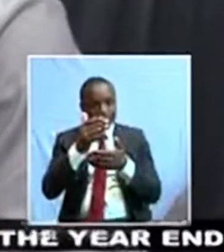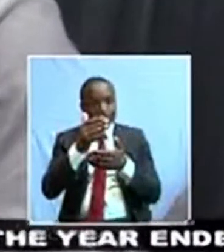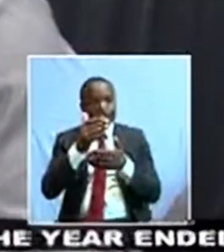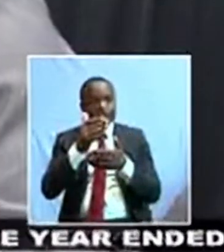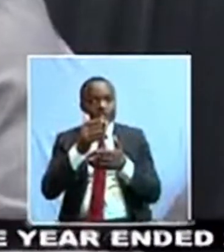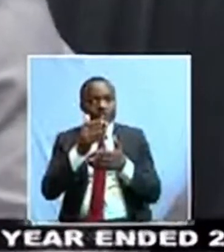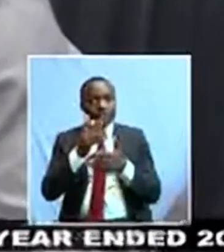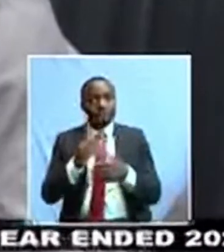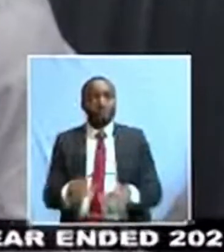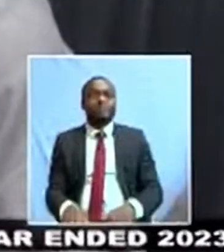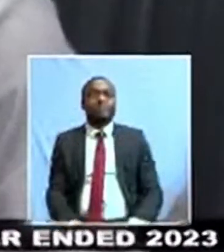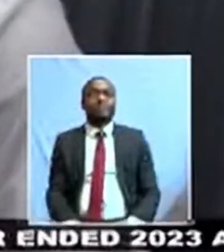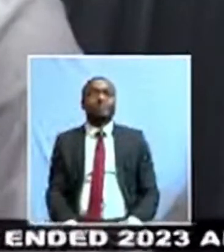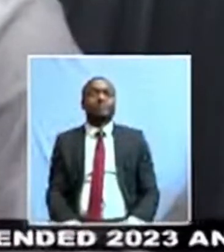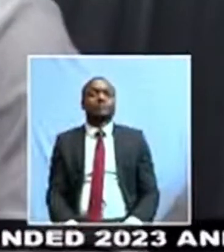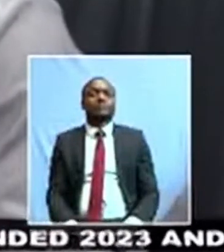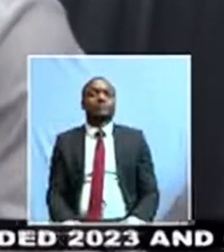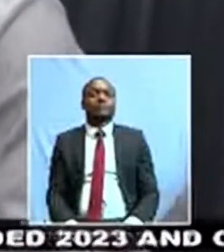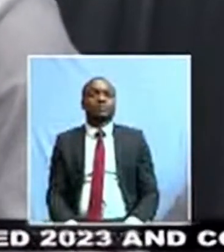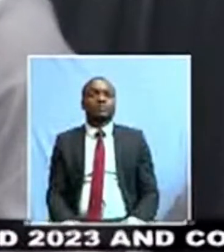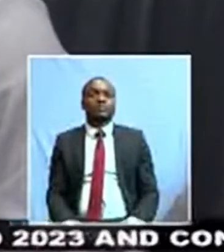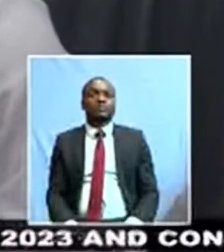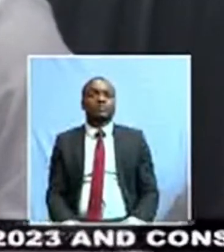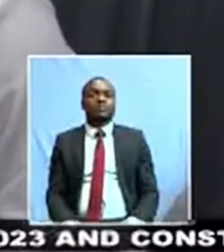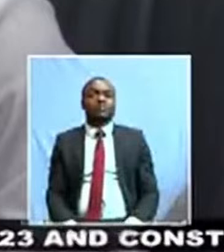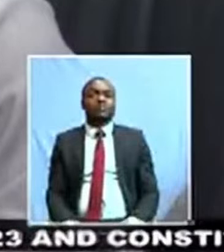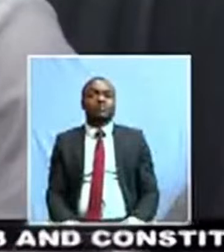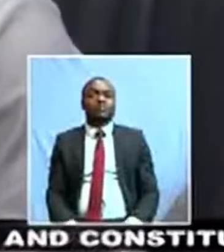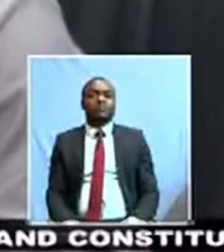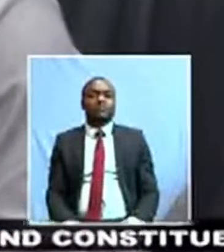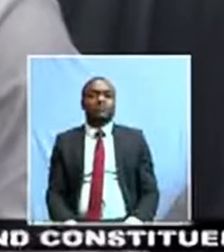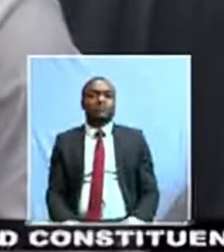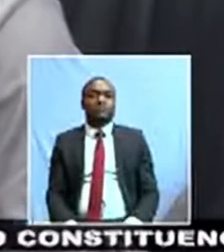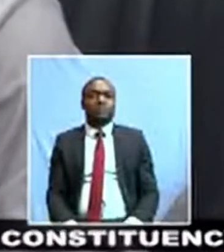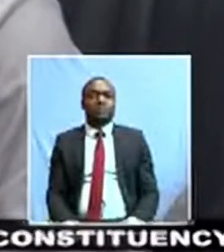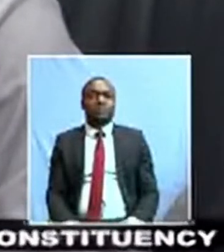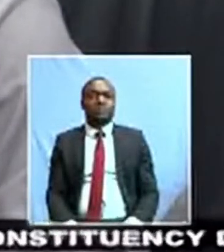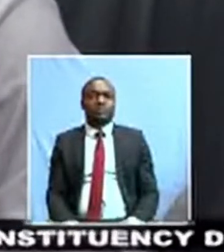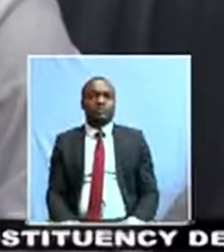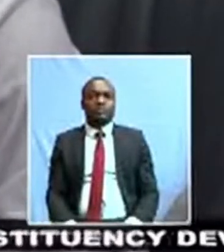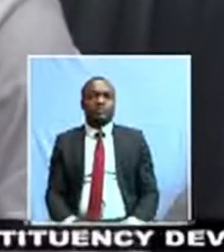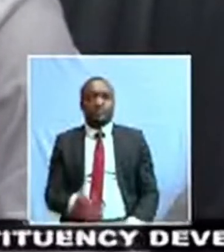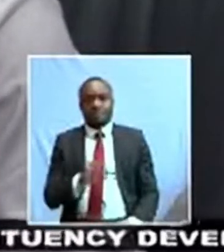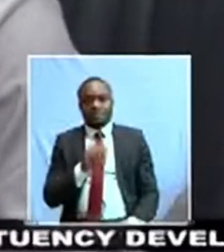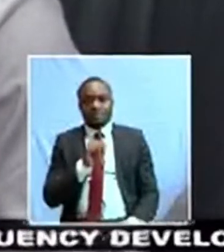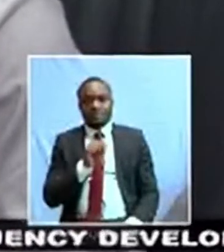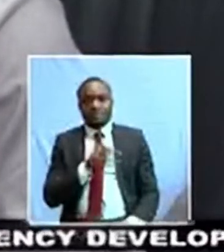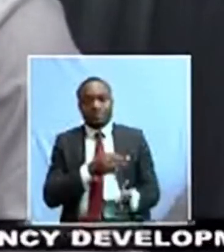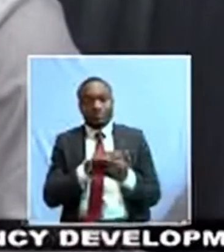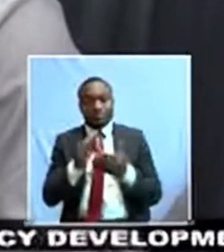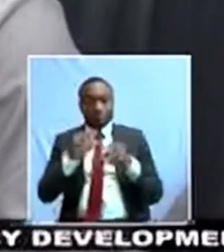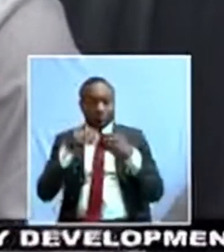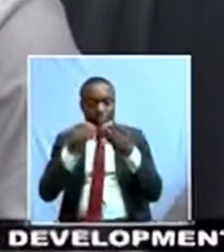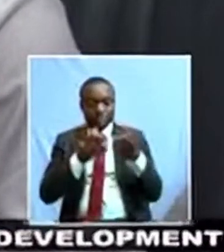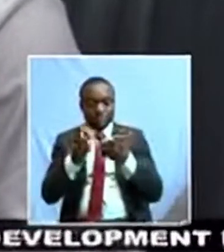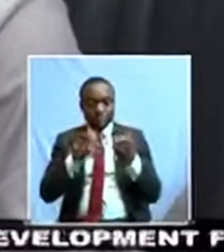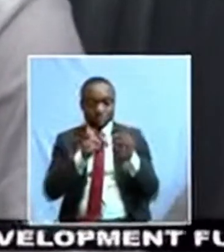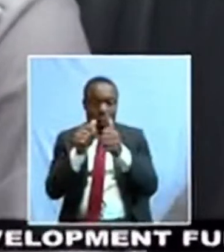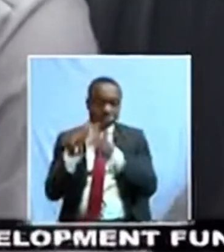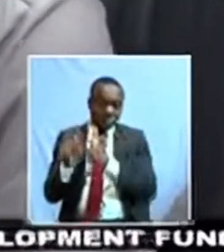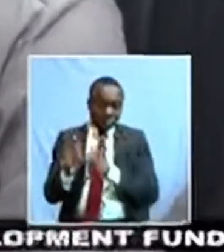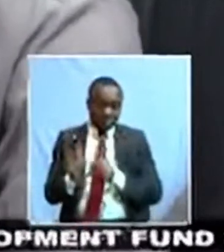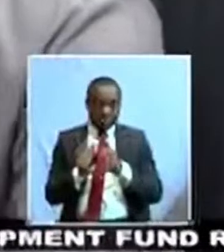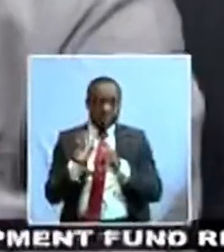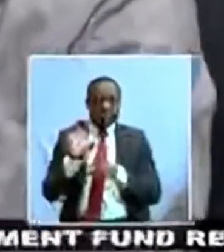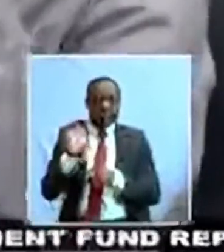also reciprocating through provision of services? I think. Acting CS, you may